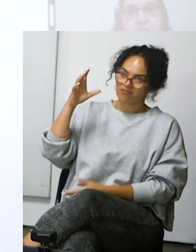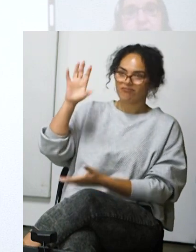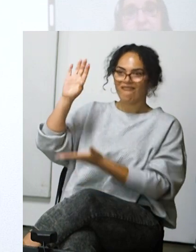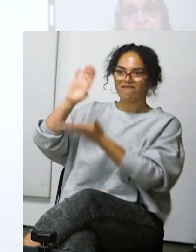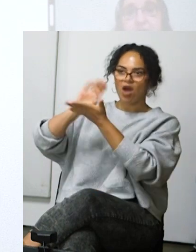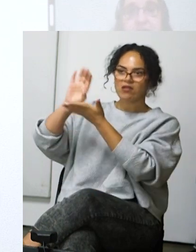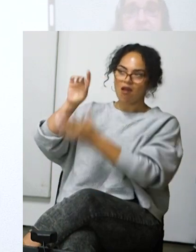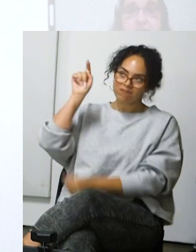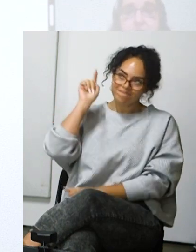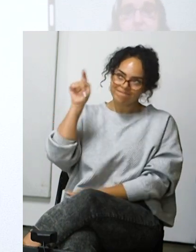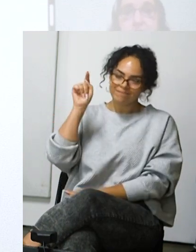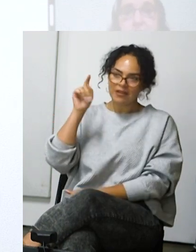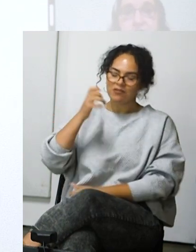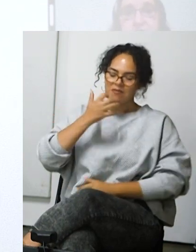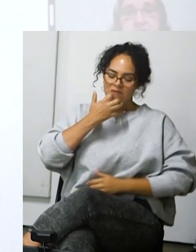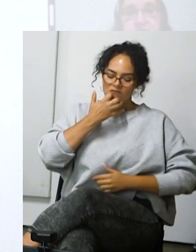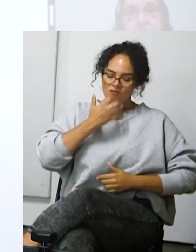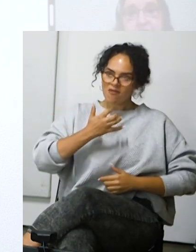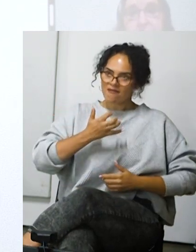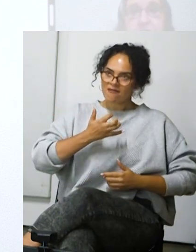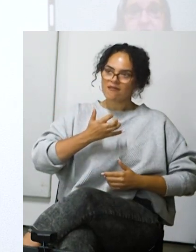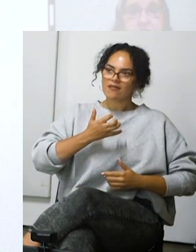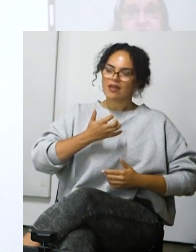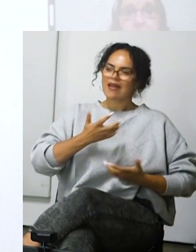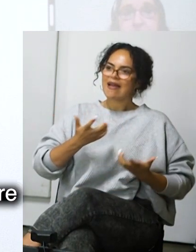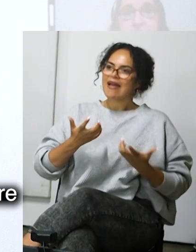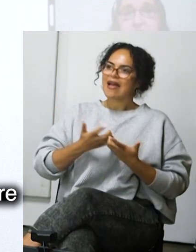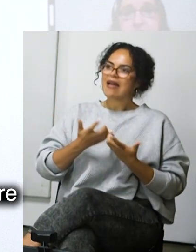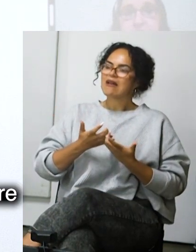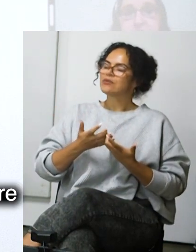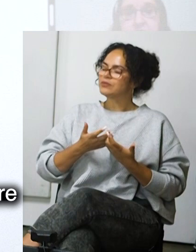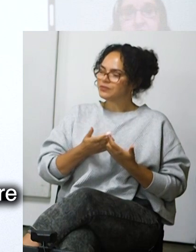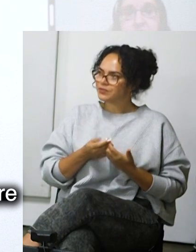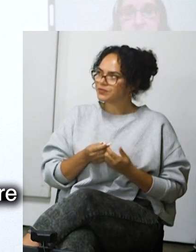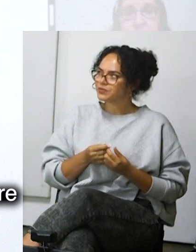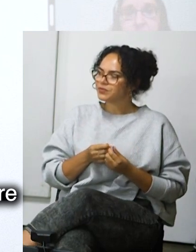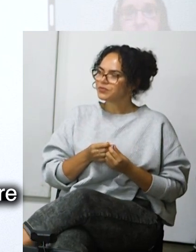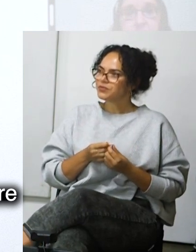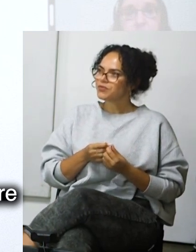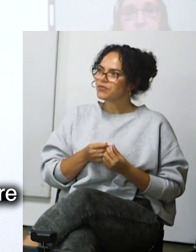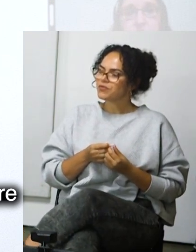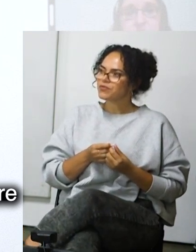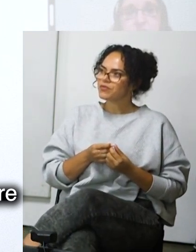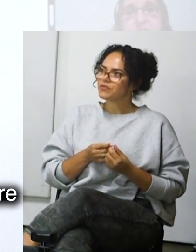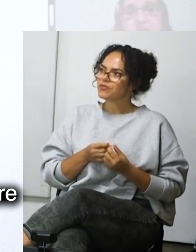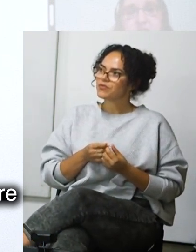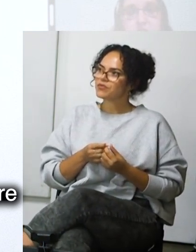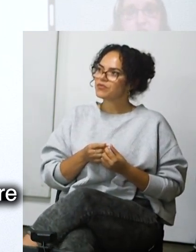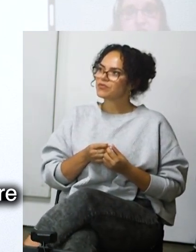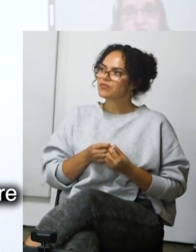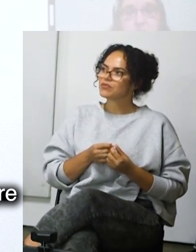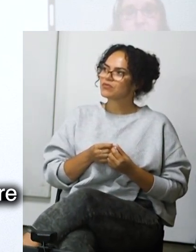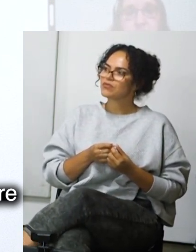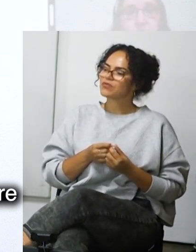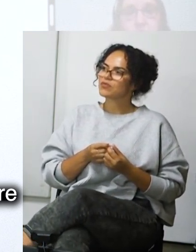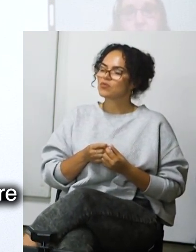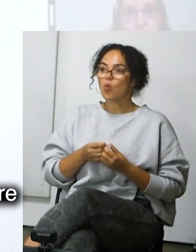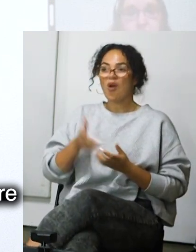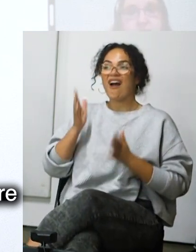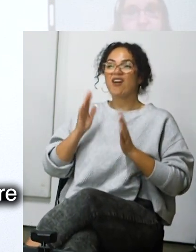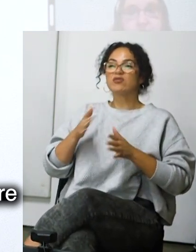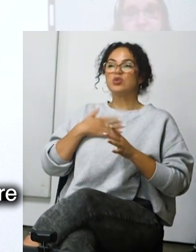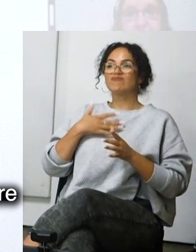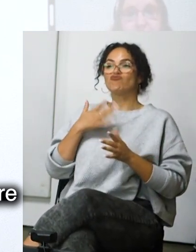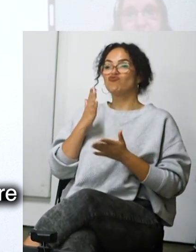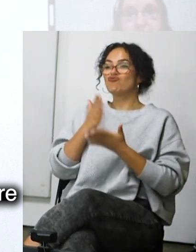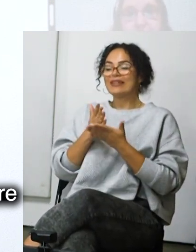experiment and space to fail, because that's how innovation happens. And we do need to acknowledge that we are all